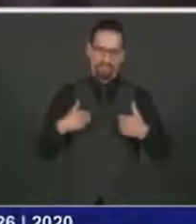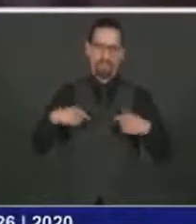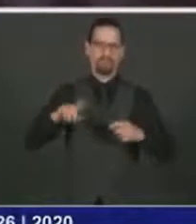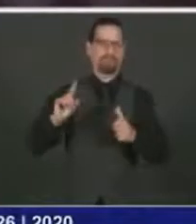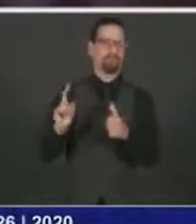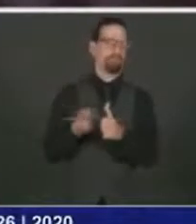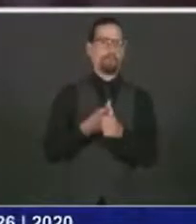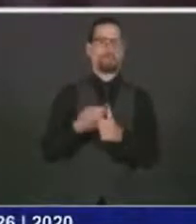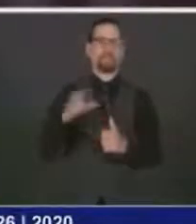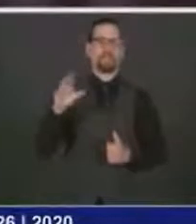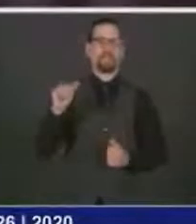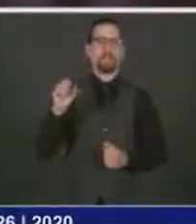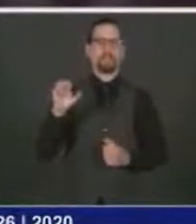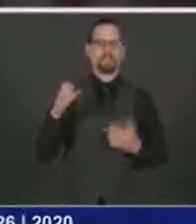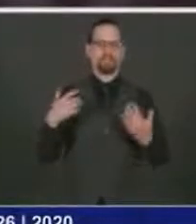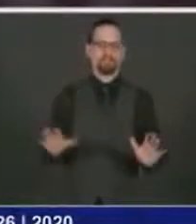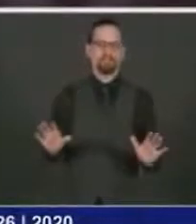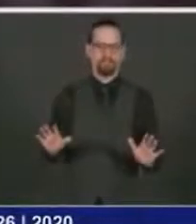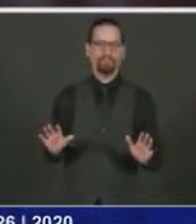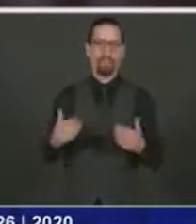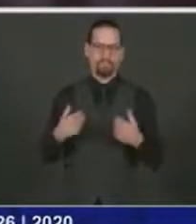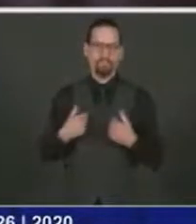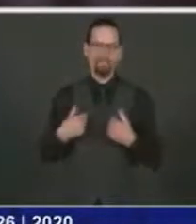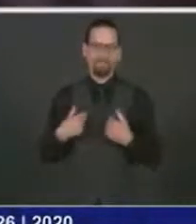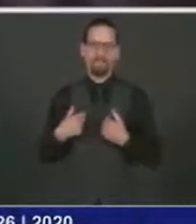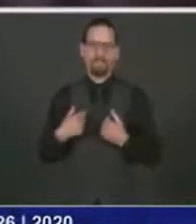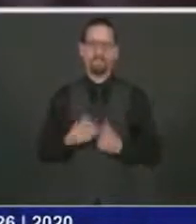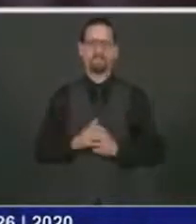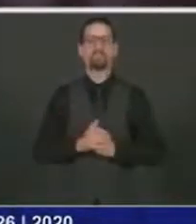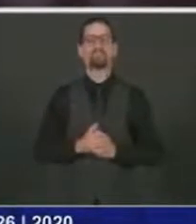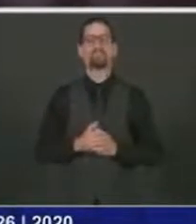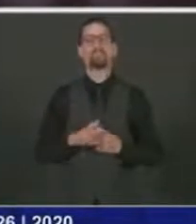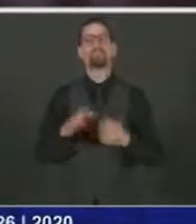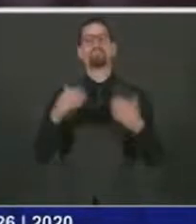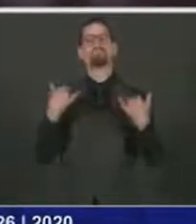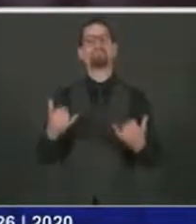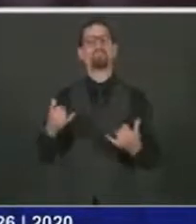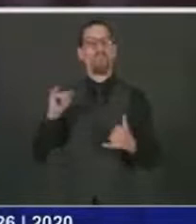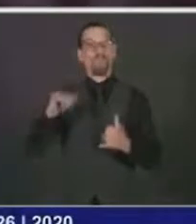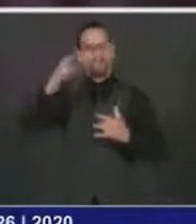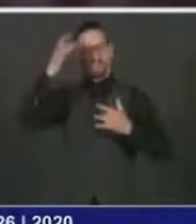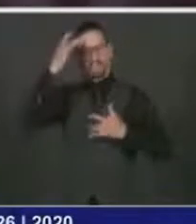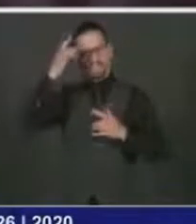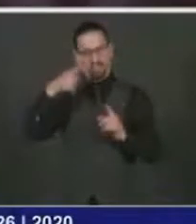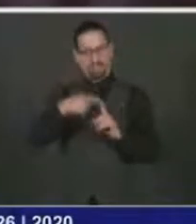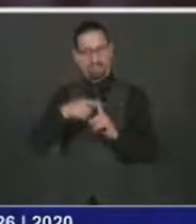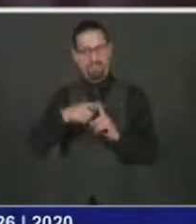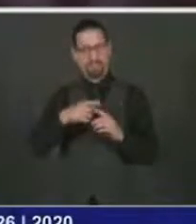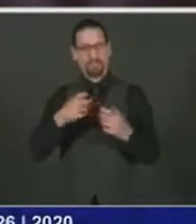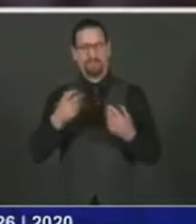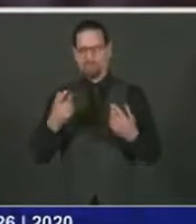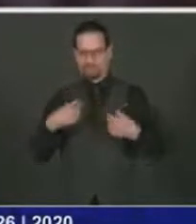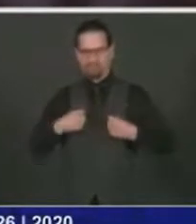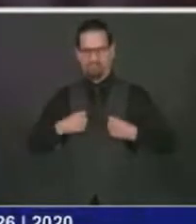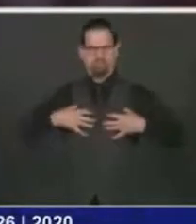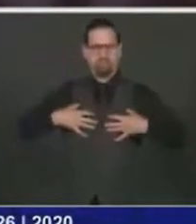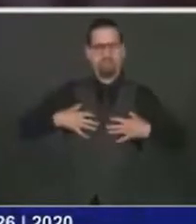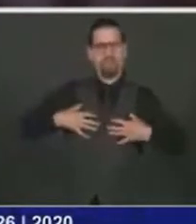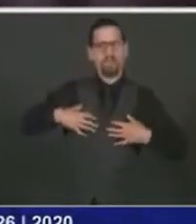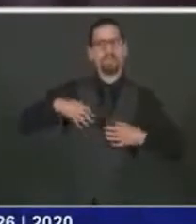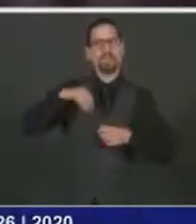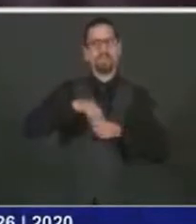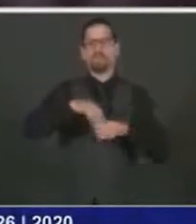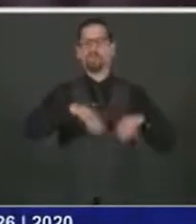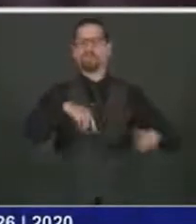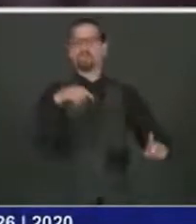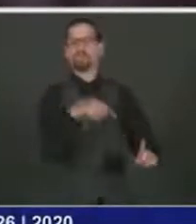Island. I also want to reiterate that multi-system inflammatory syndrome in children is not contagious in